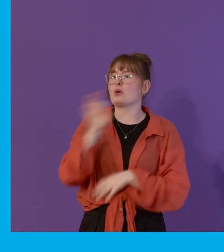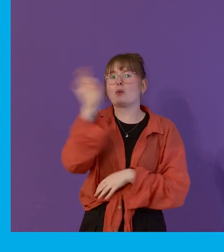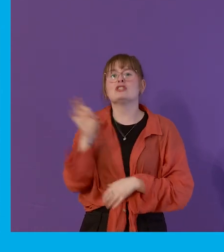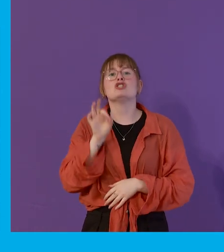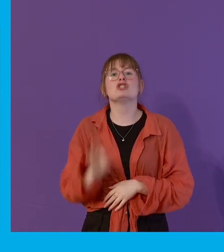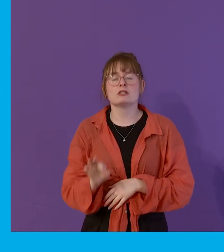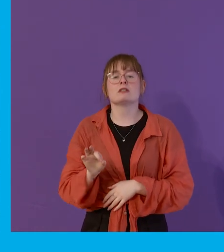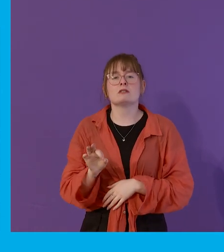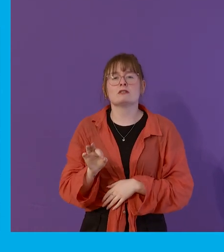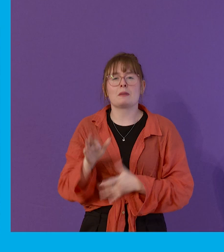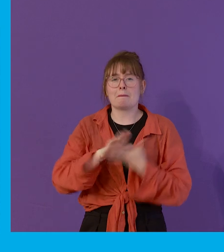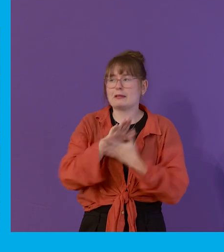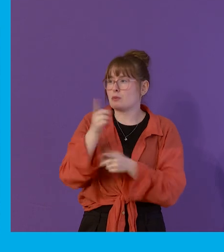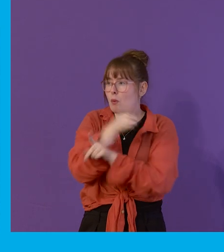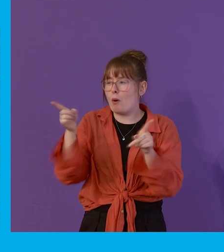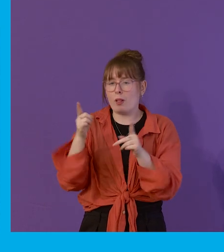that will set the scene.